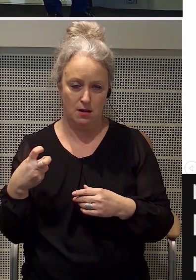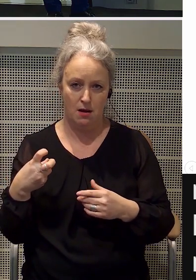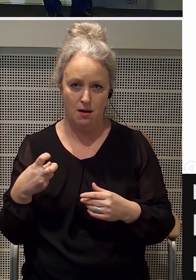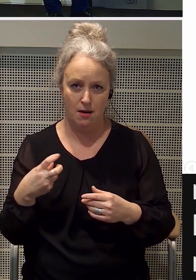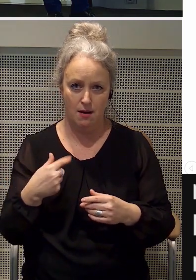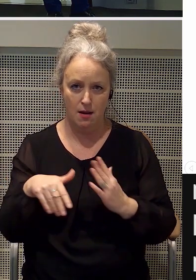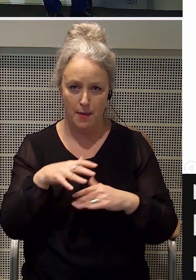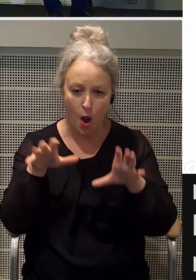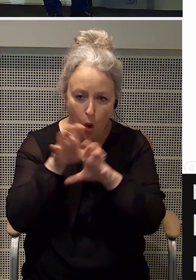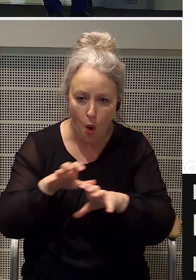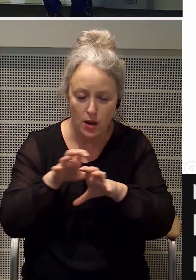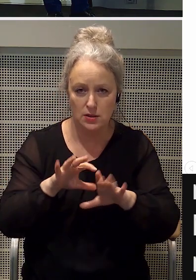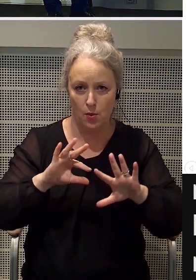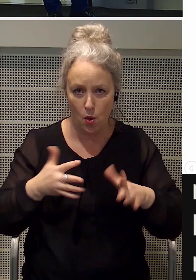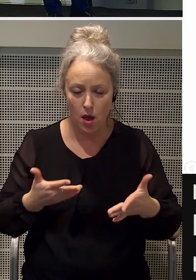hard.